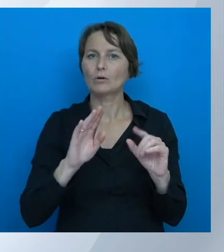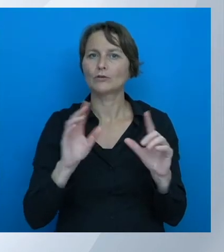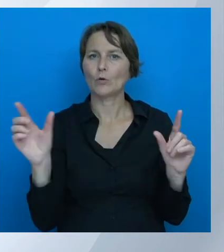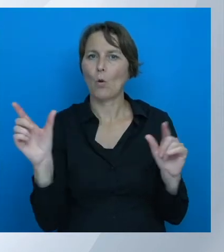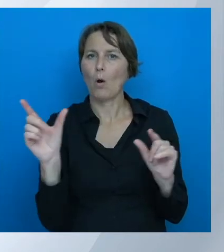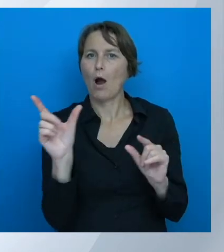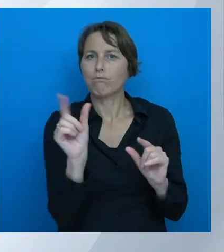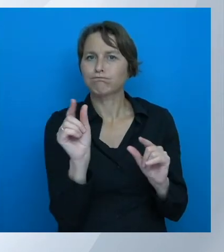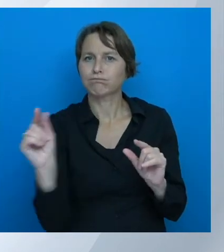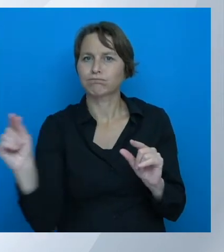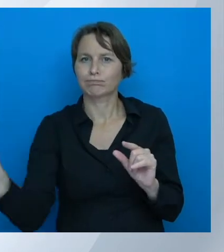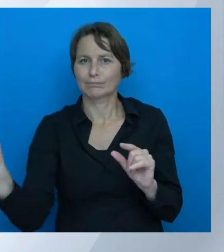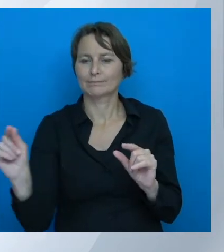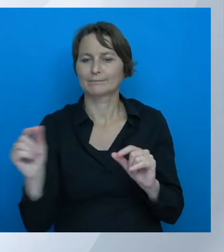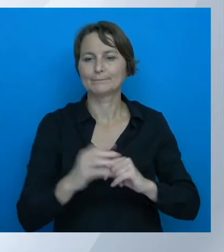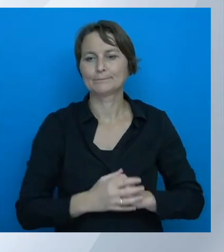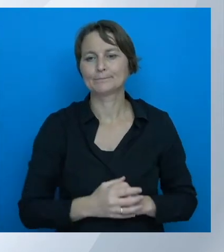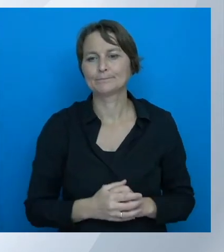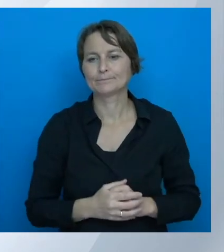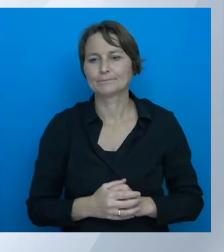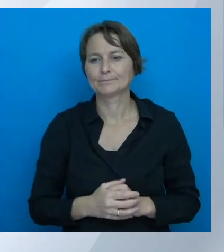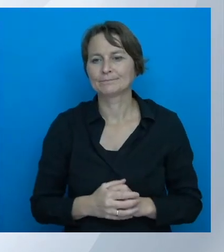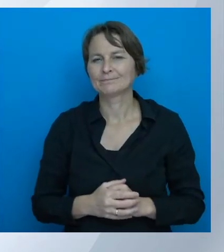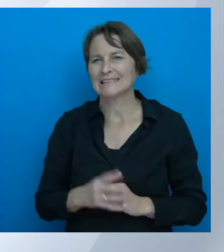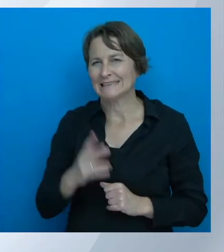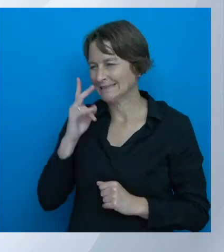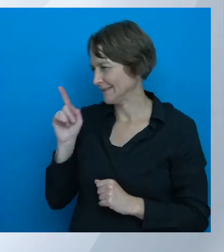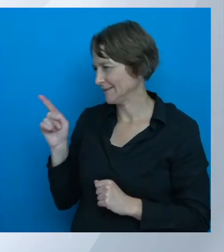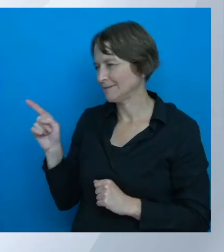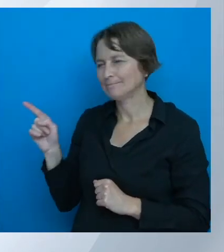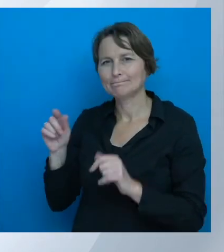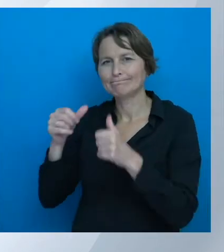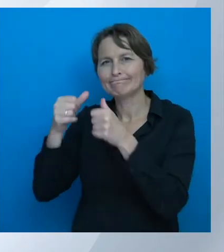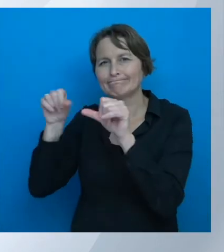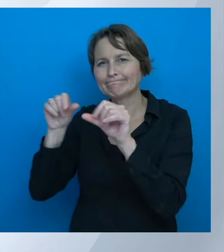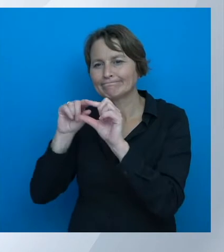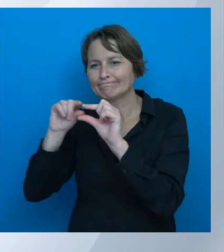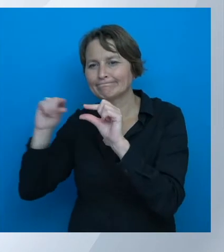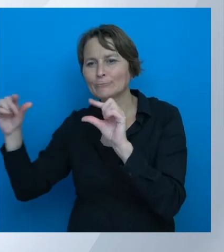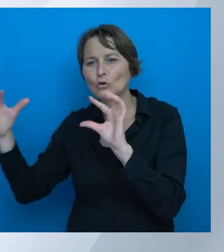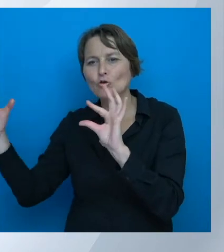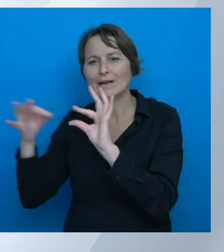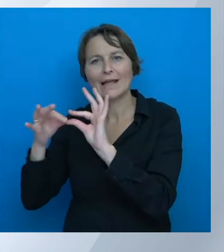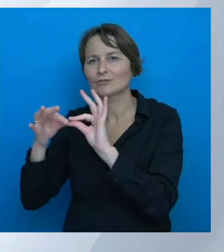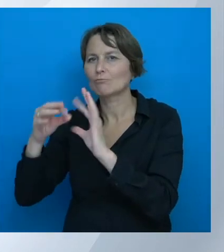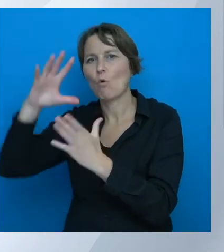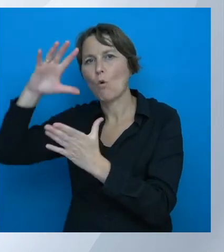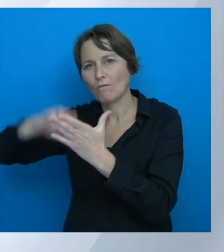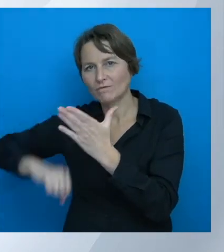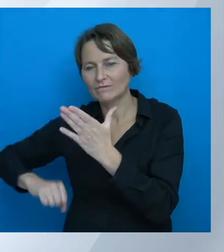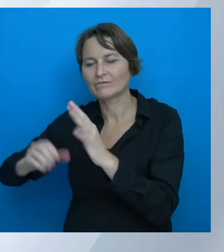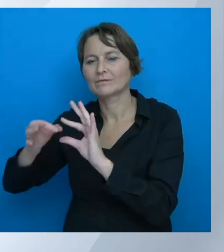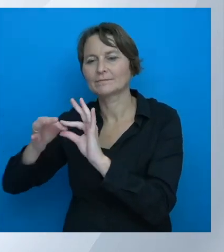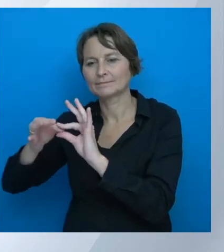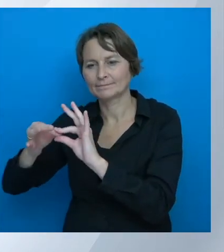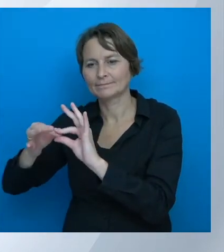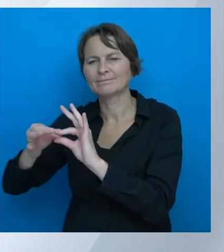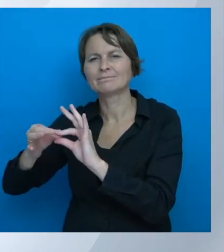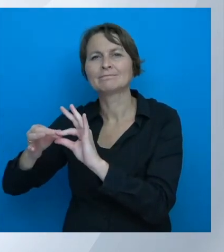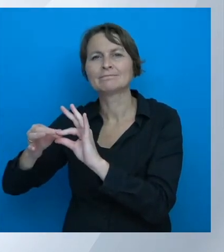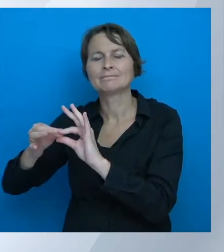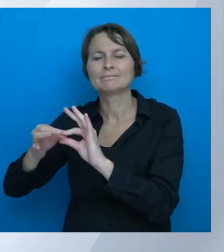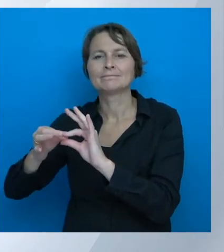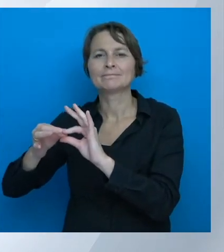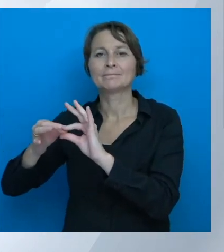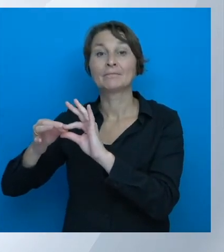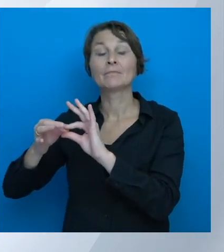this connection object. This is that connection string that I was talking about when we were setting up the project. And the last thing that I'm going to do is we need